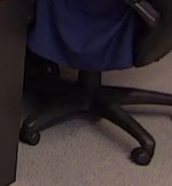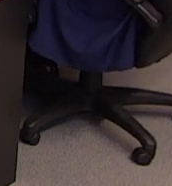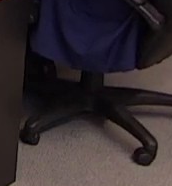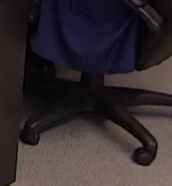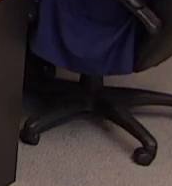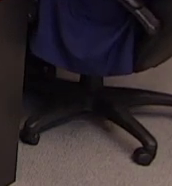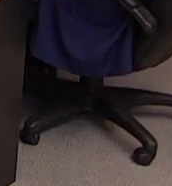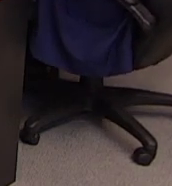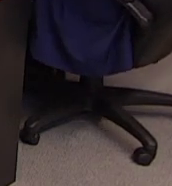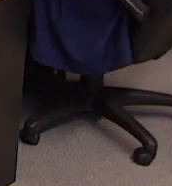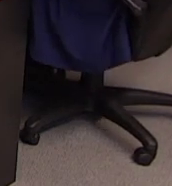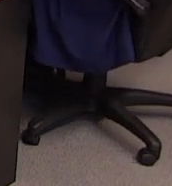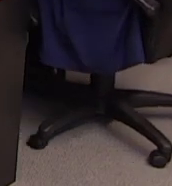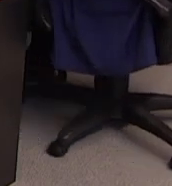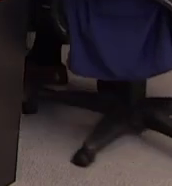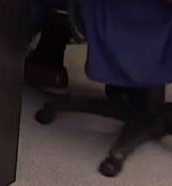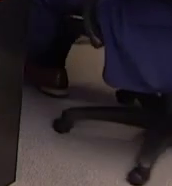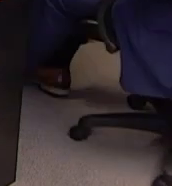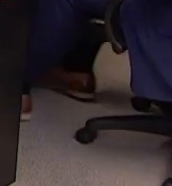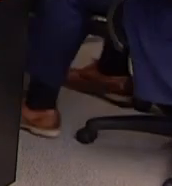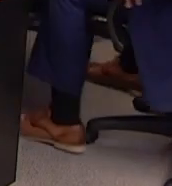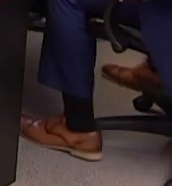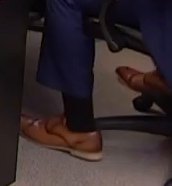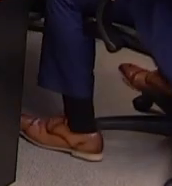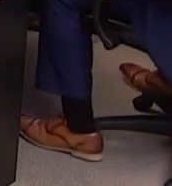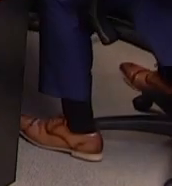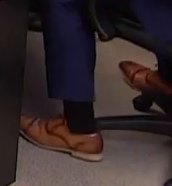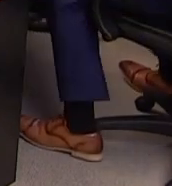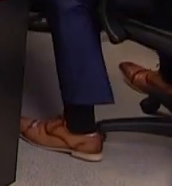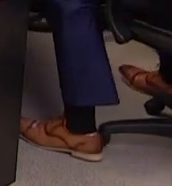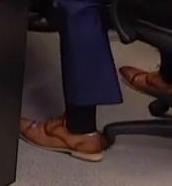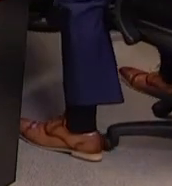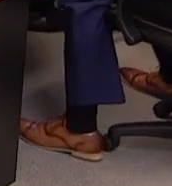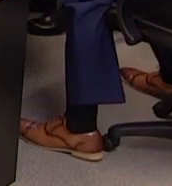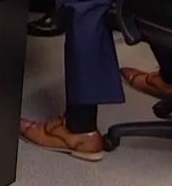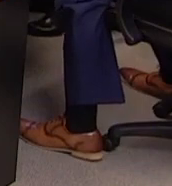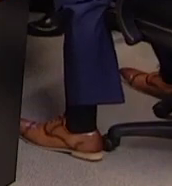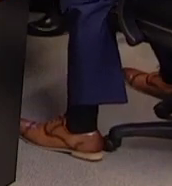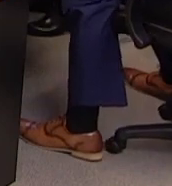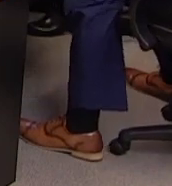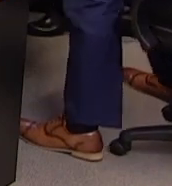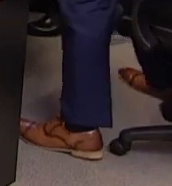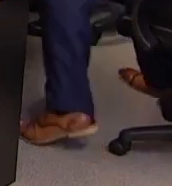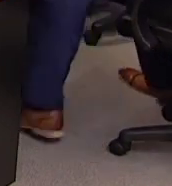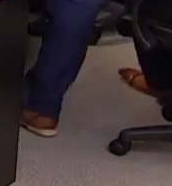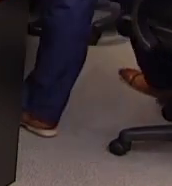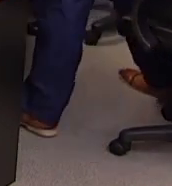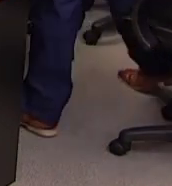It's unanimous. Happy New Year. Great first meeting.